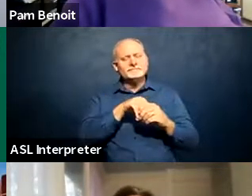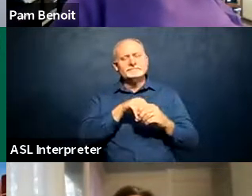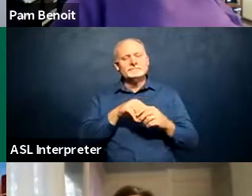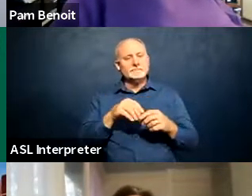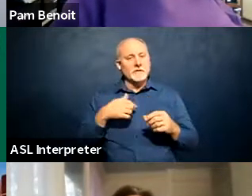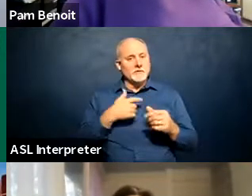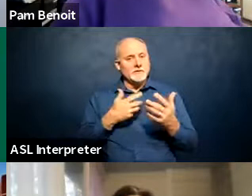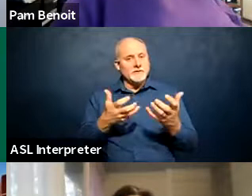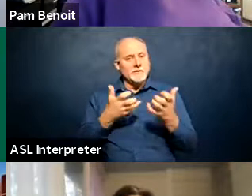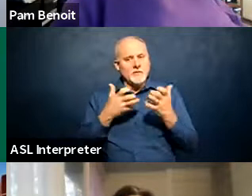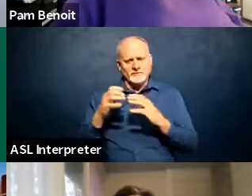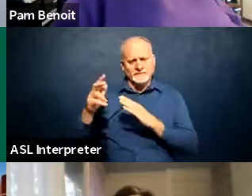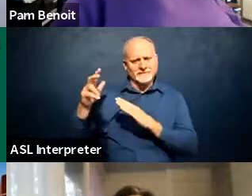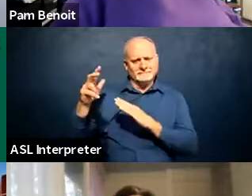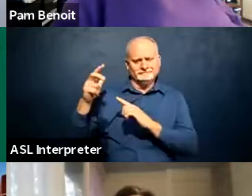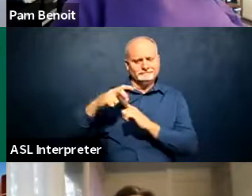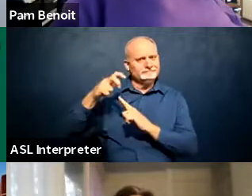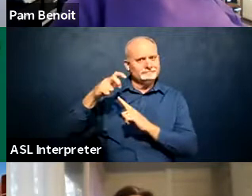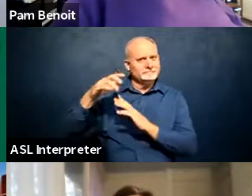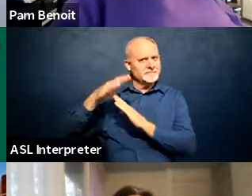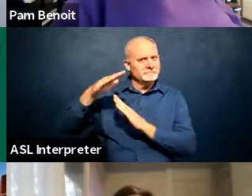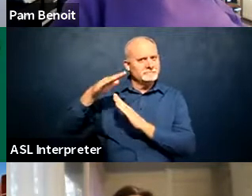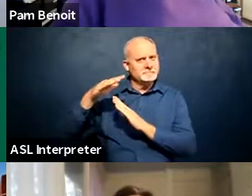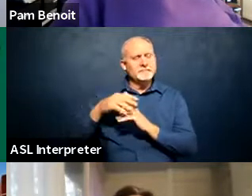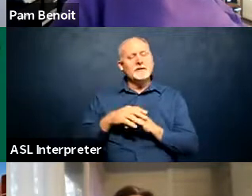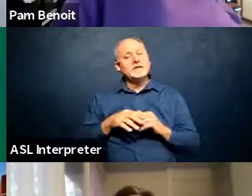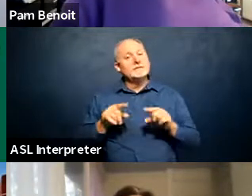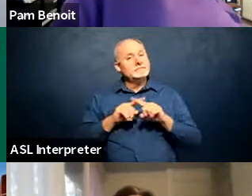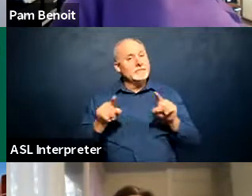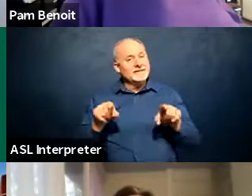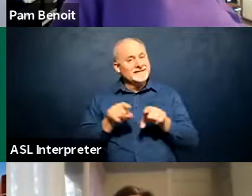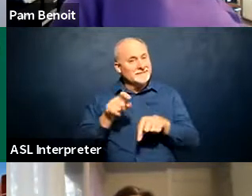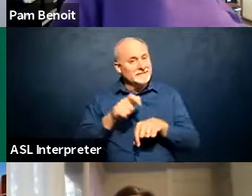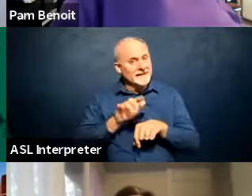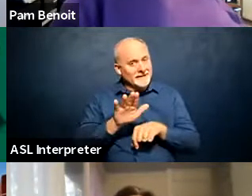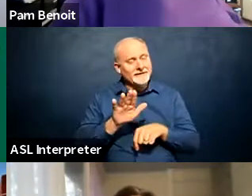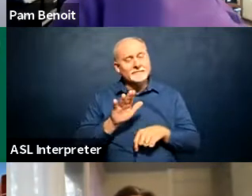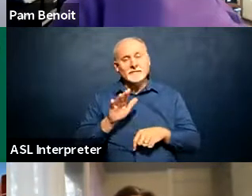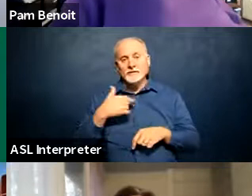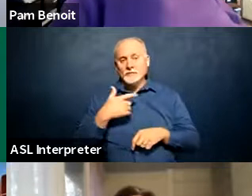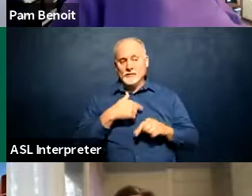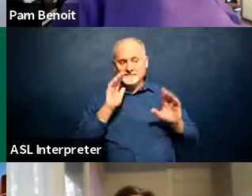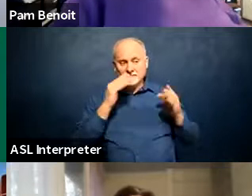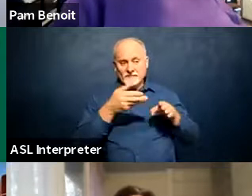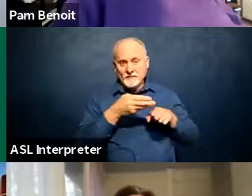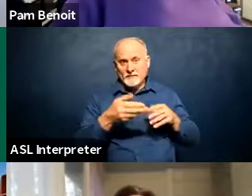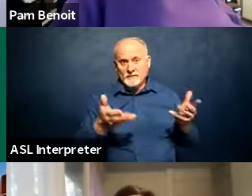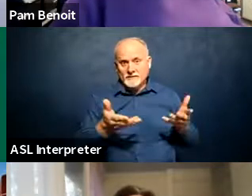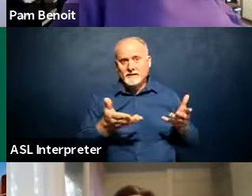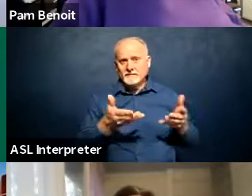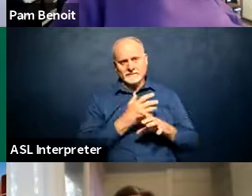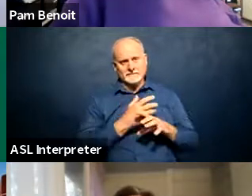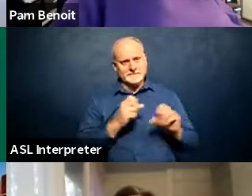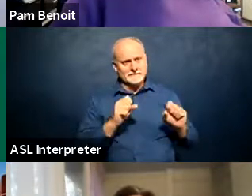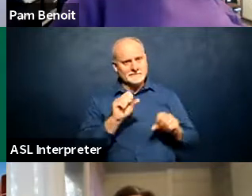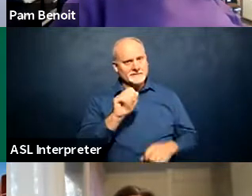of superlative. But at the same time, obviously, our focus will also be on your safety